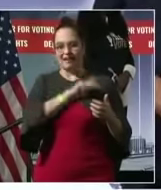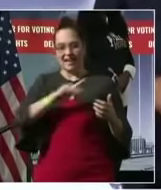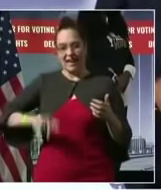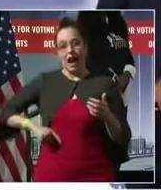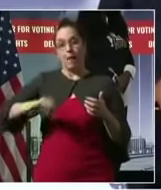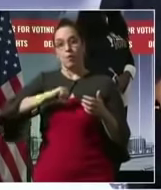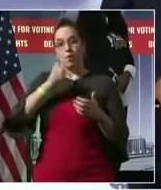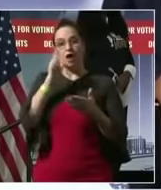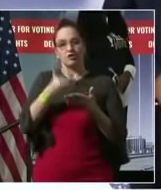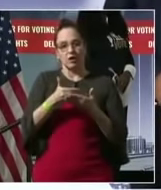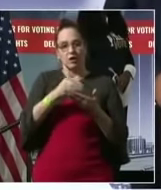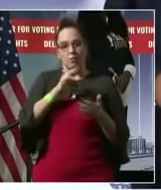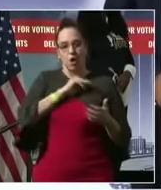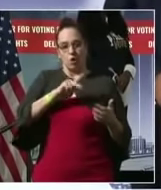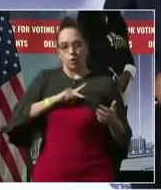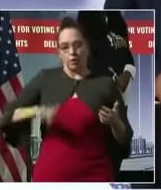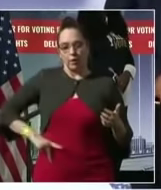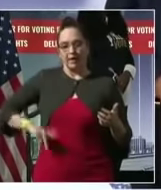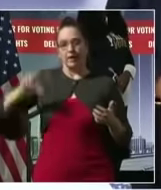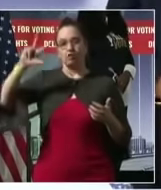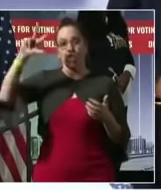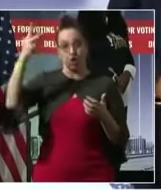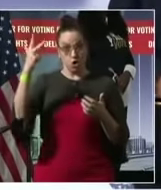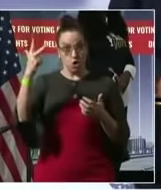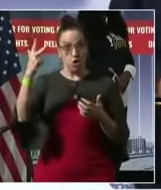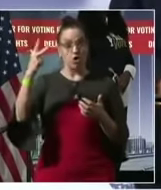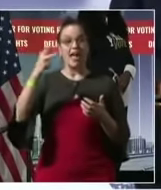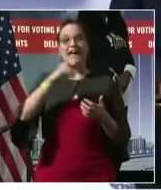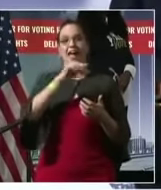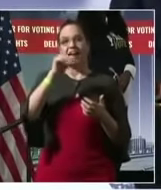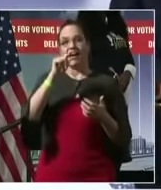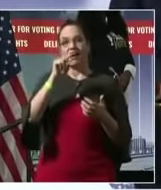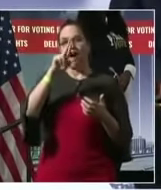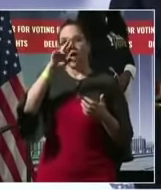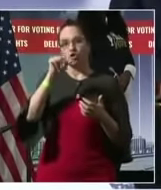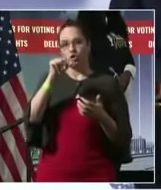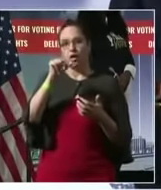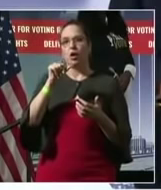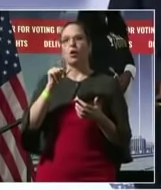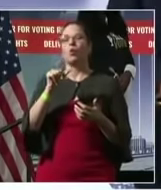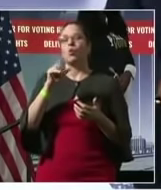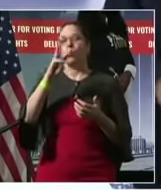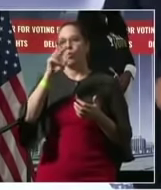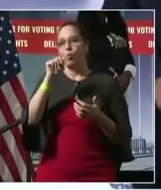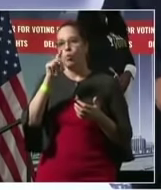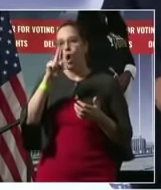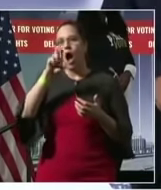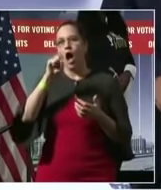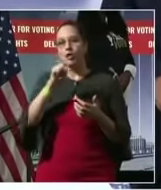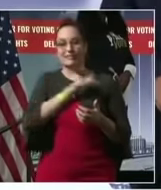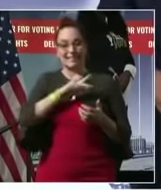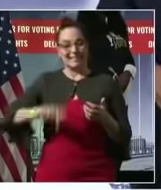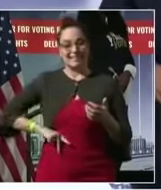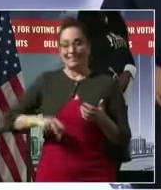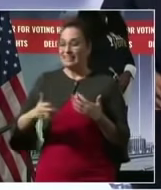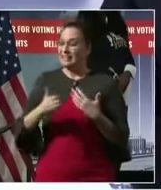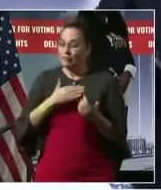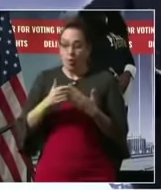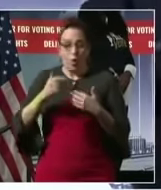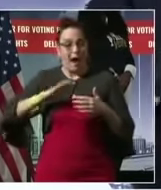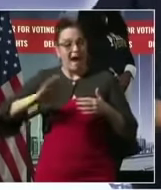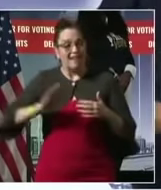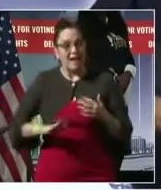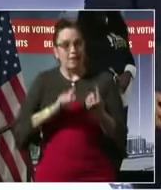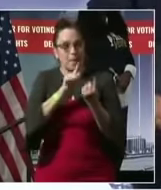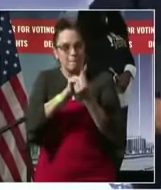daughter of Martin Luther King III and Andrea Waters King. Although I never got to meet my grandfather,